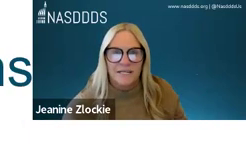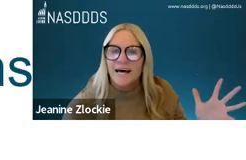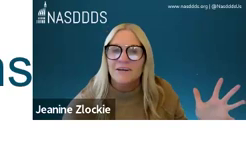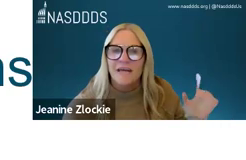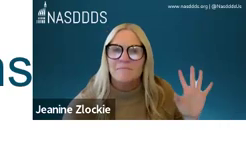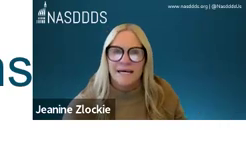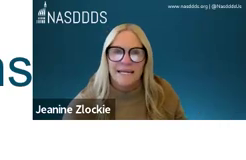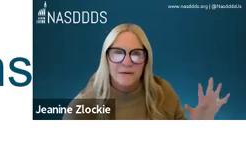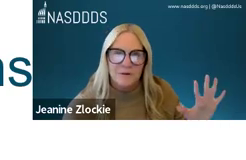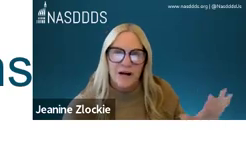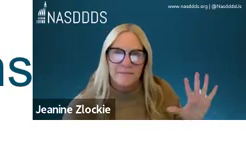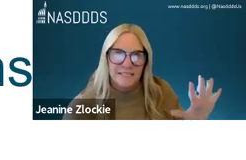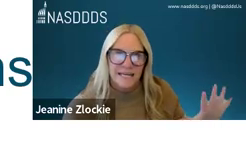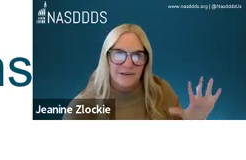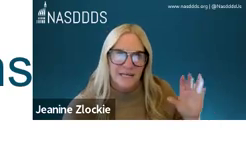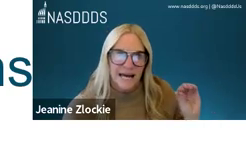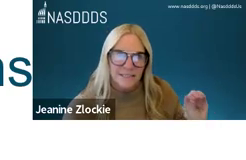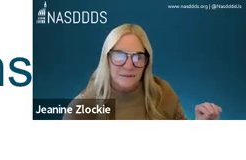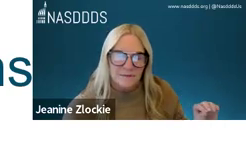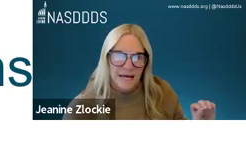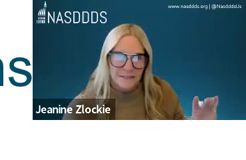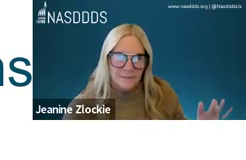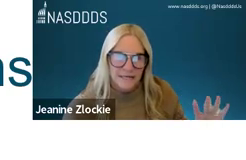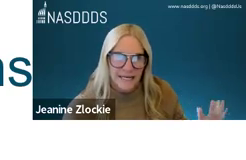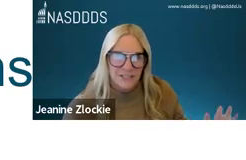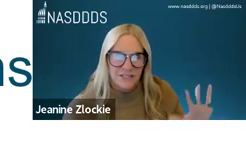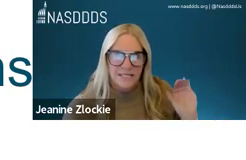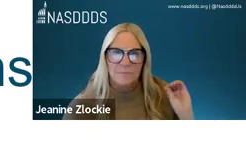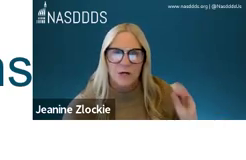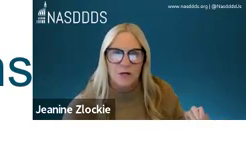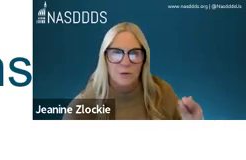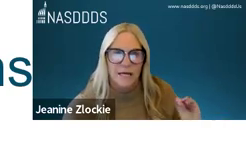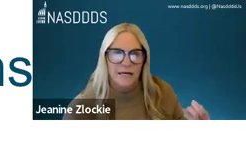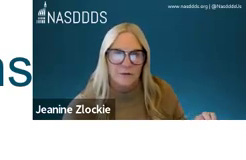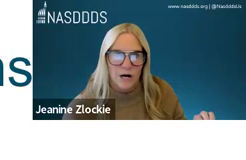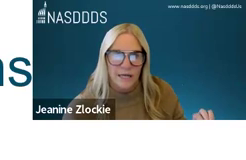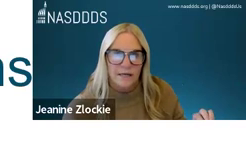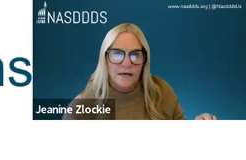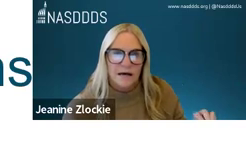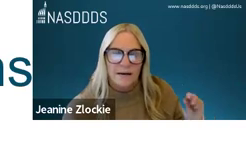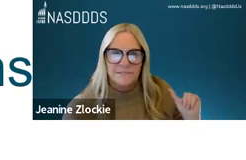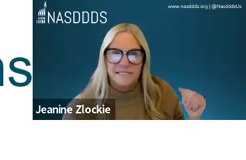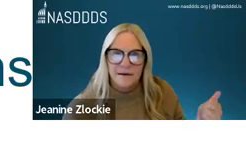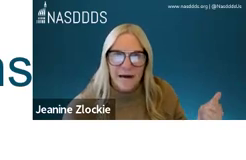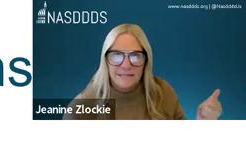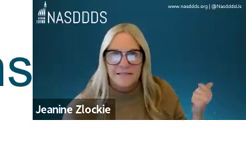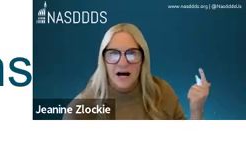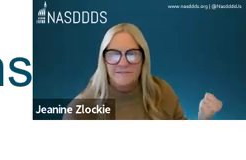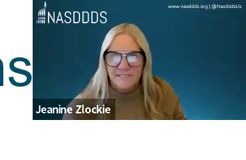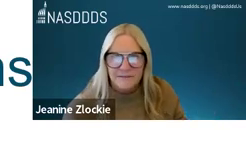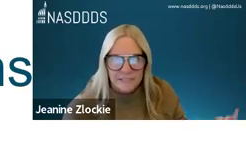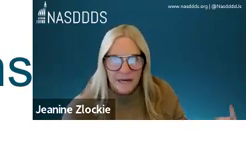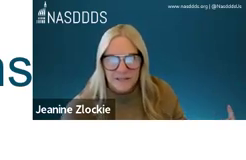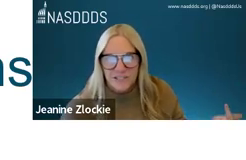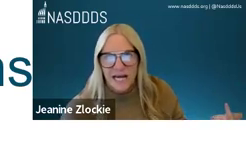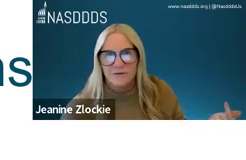I want to tell you that Medicaid program integrity expectations keep on growing and growing. CMS, the